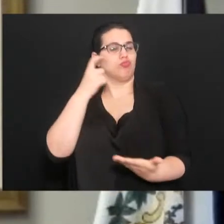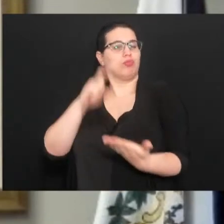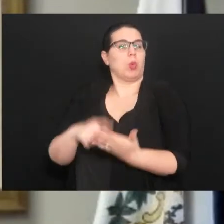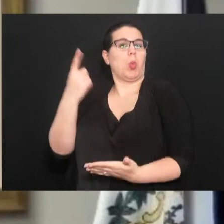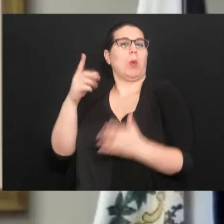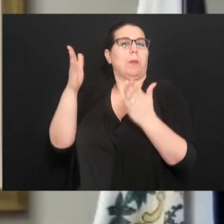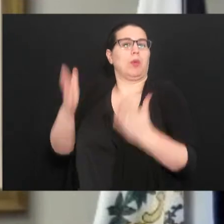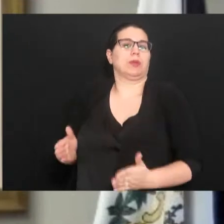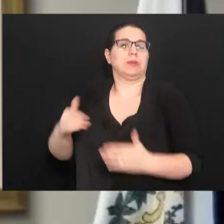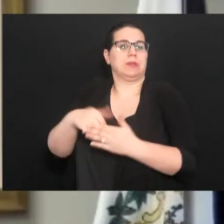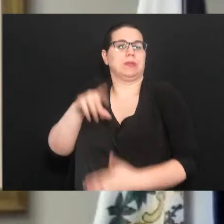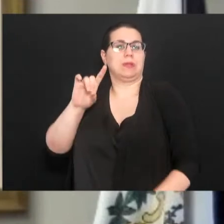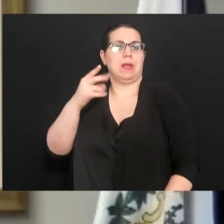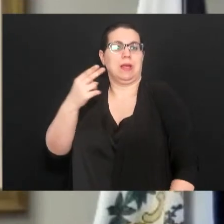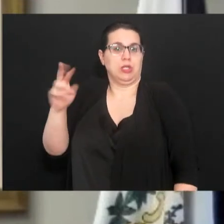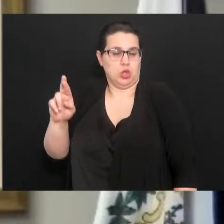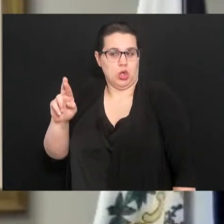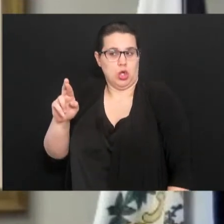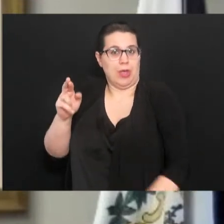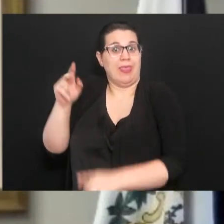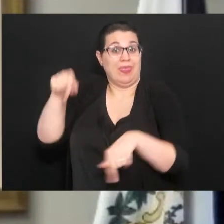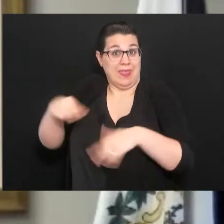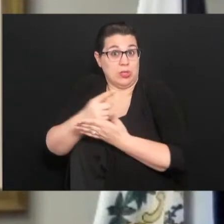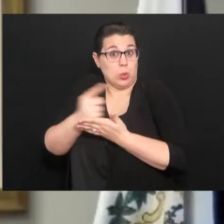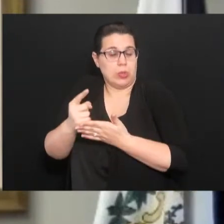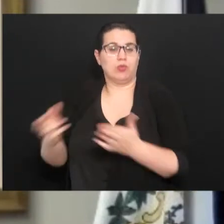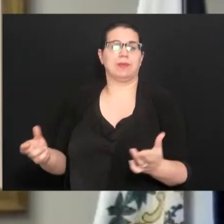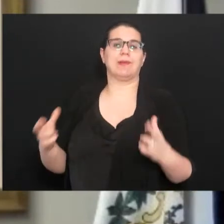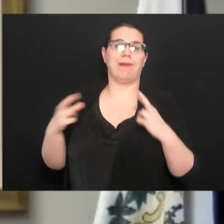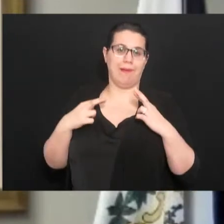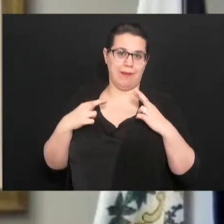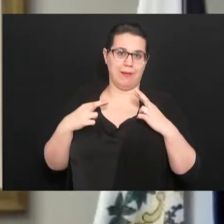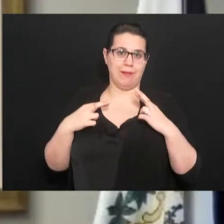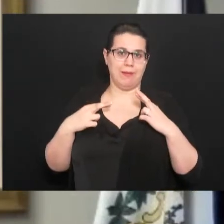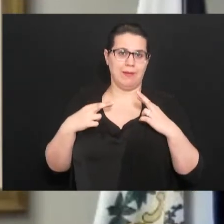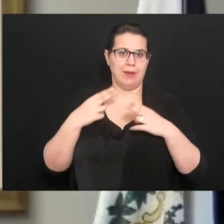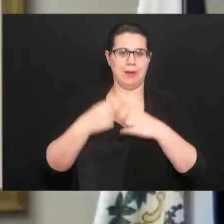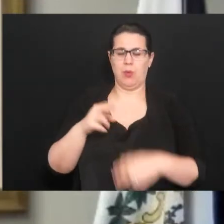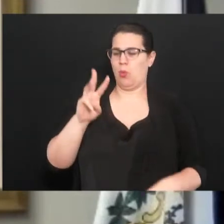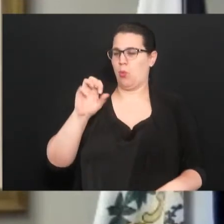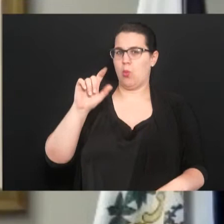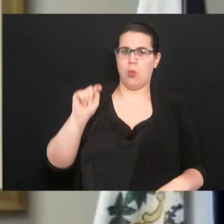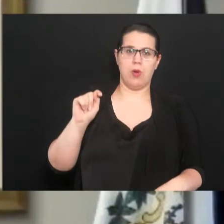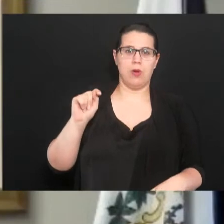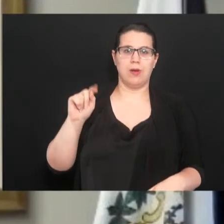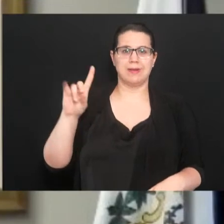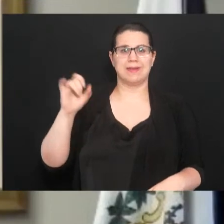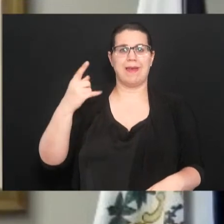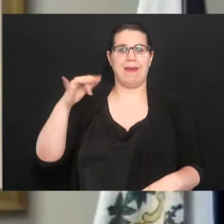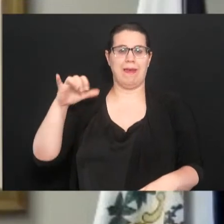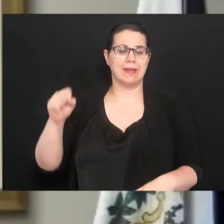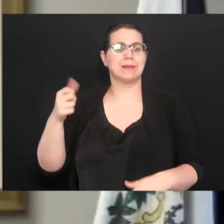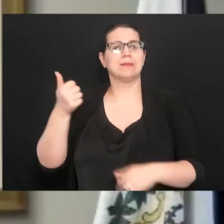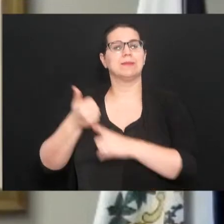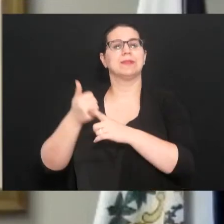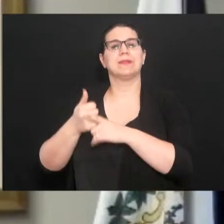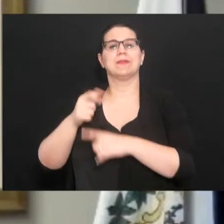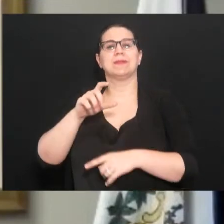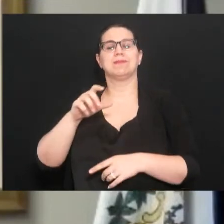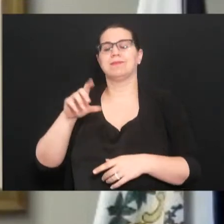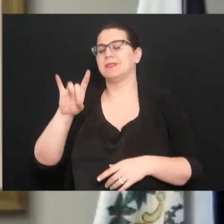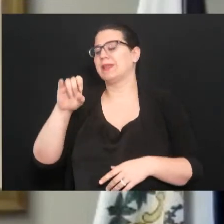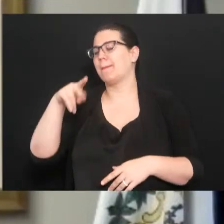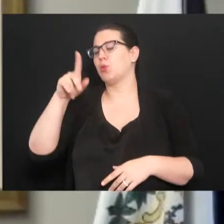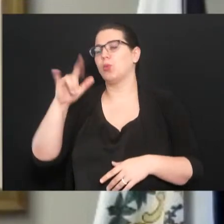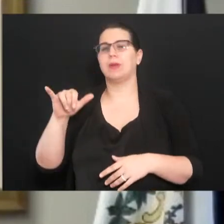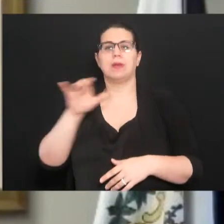and the Bureau of Public Health that's retiring this week. Walt Ivey is a deputy commissioner, has been with DHHR's